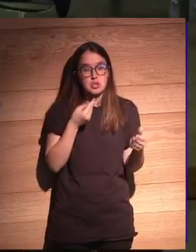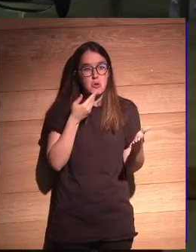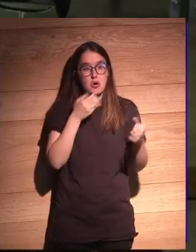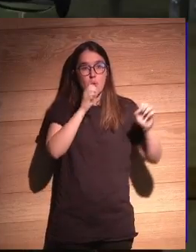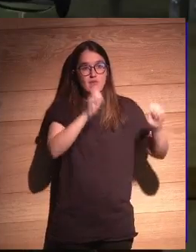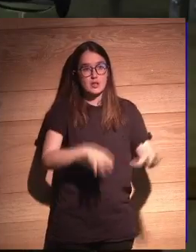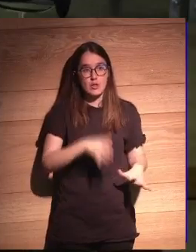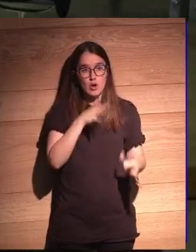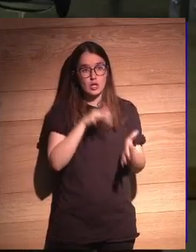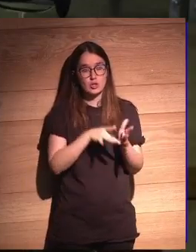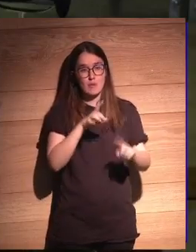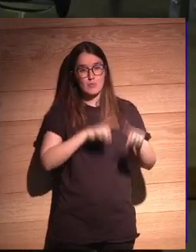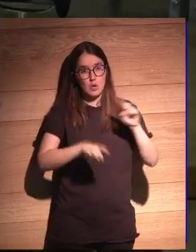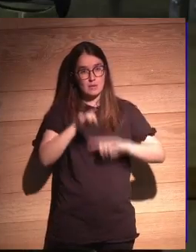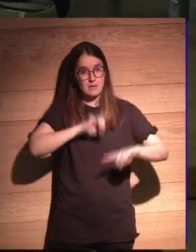to leave